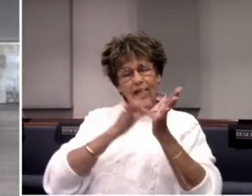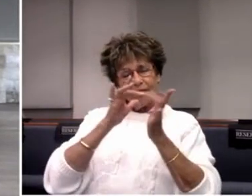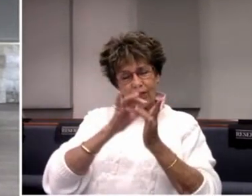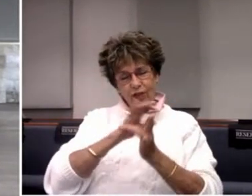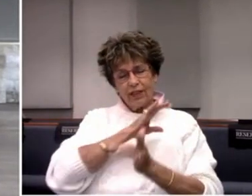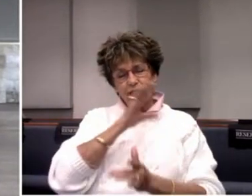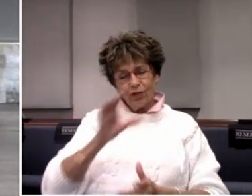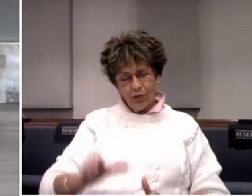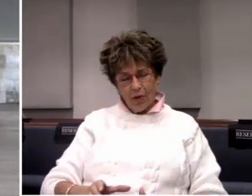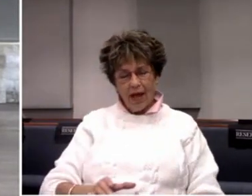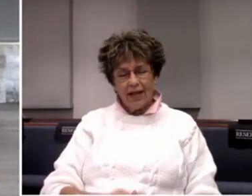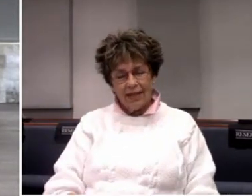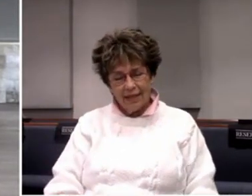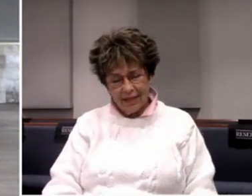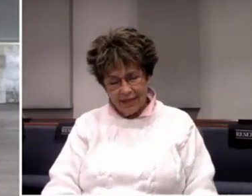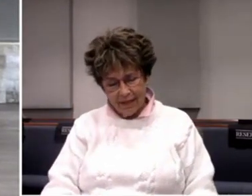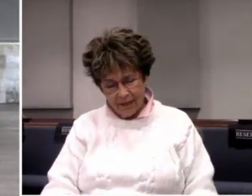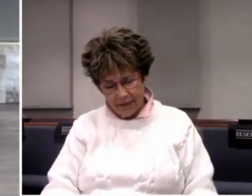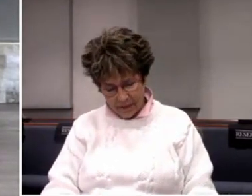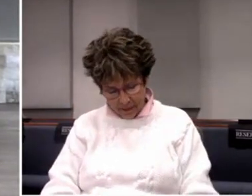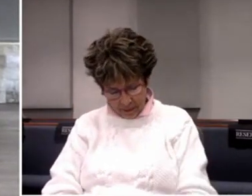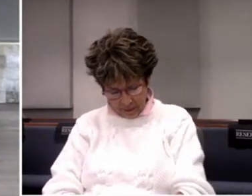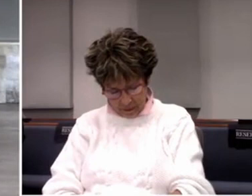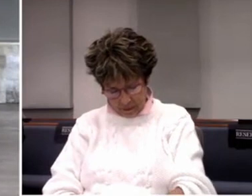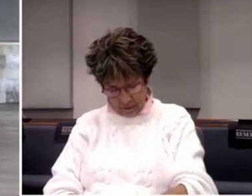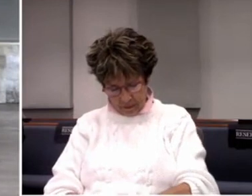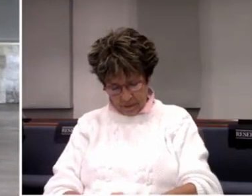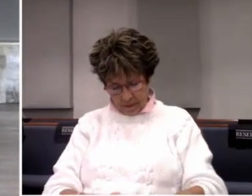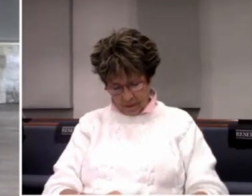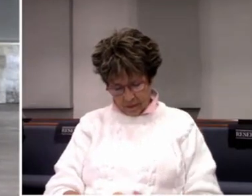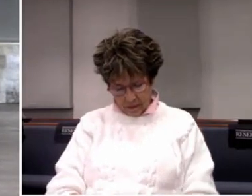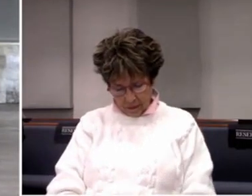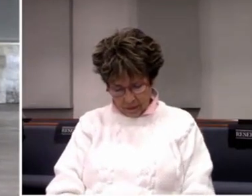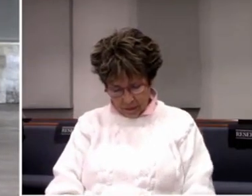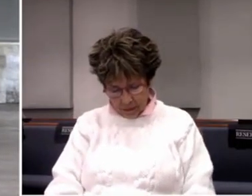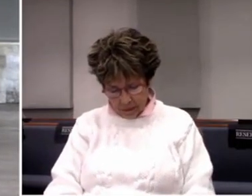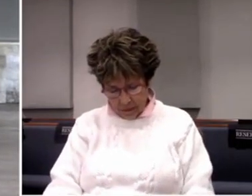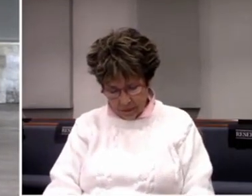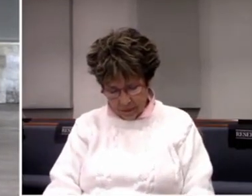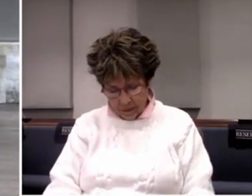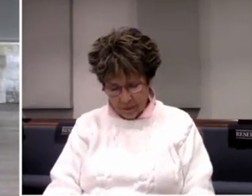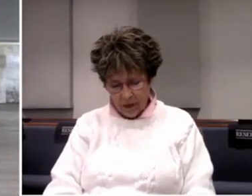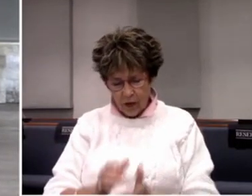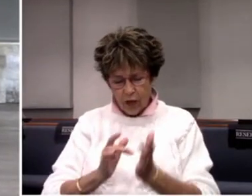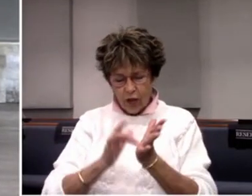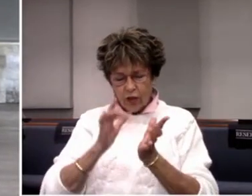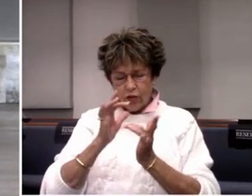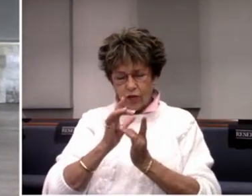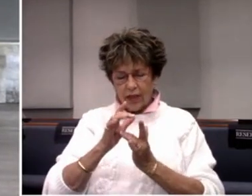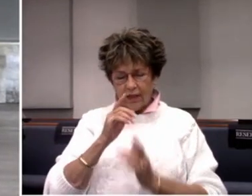Yeah, you heard it was an eye for an eye and a tooth for a tooth. But I say unto you,